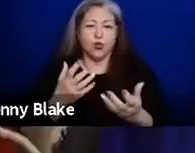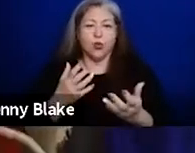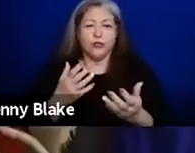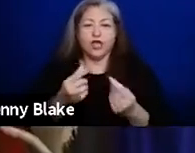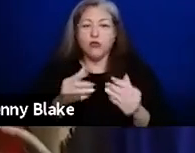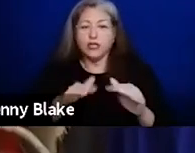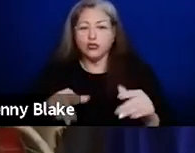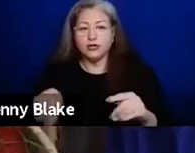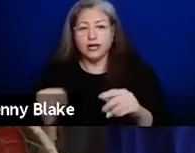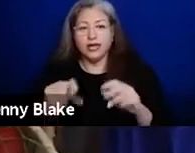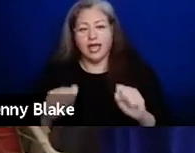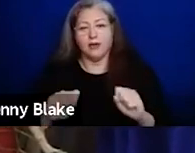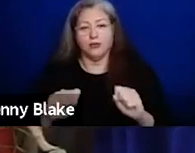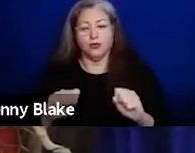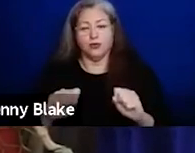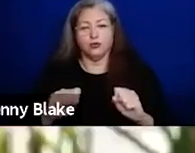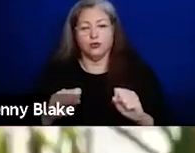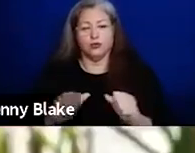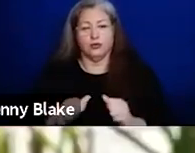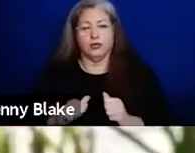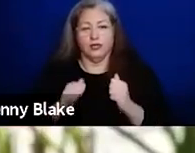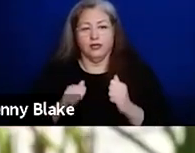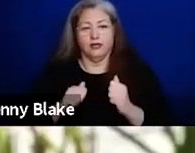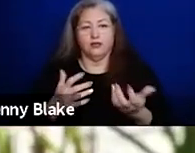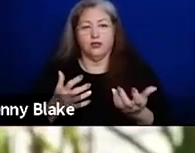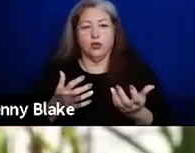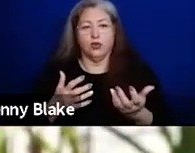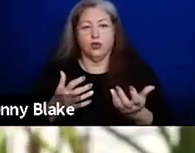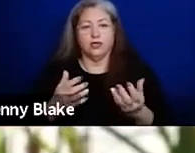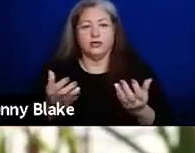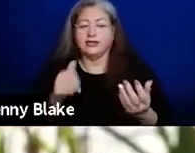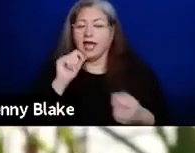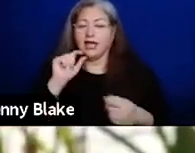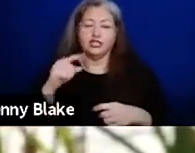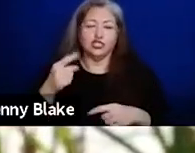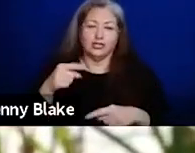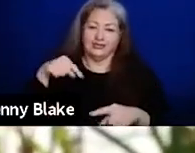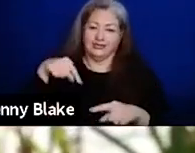grandchildren can live. So it's more than just Standing Rock.